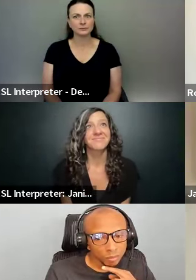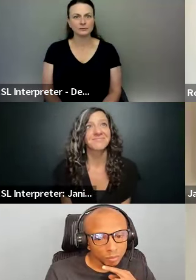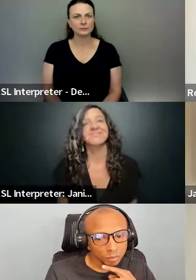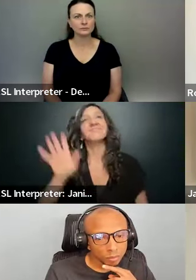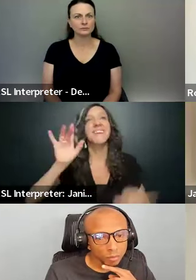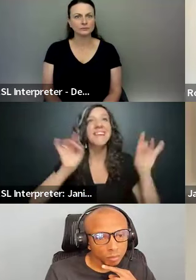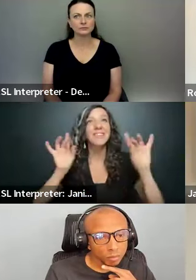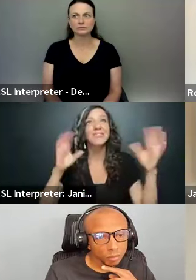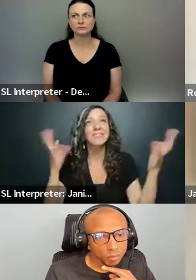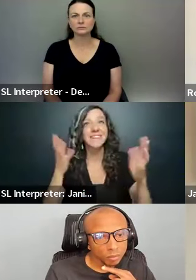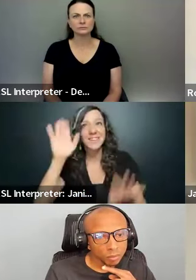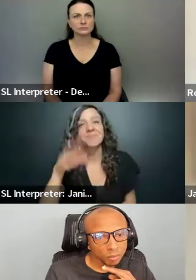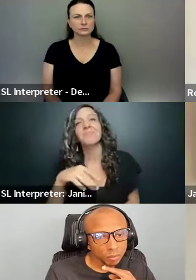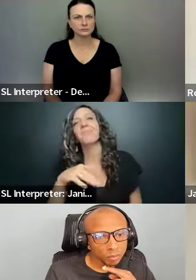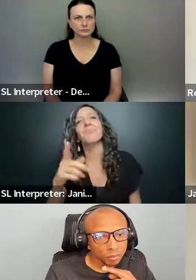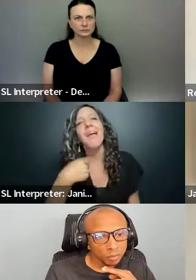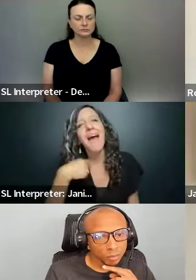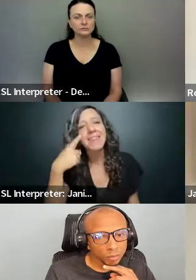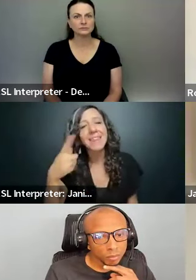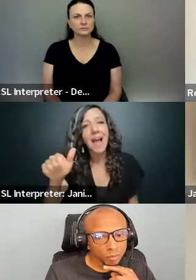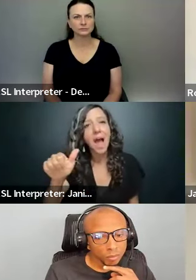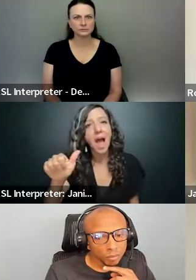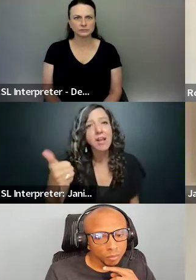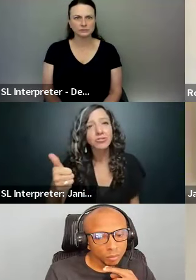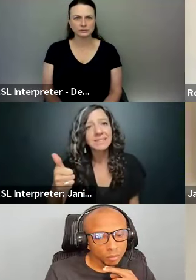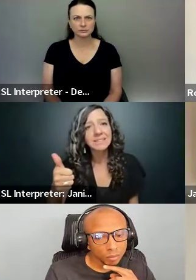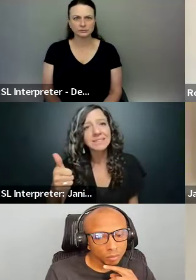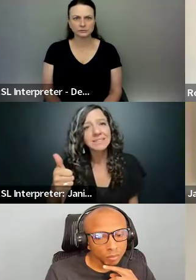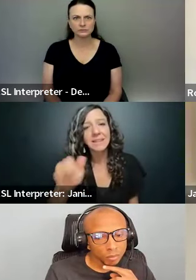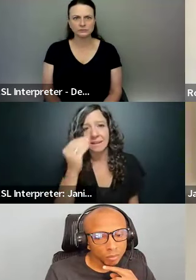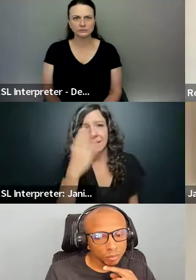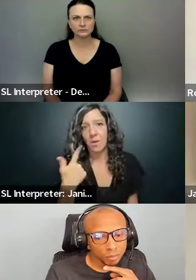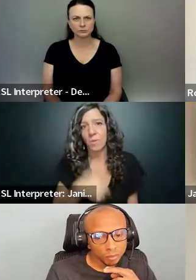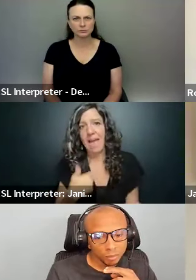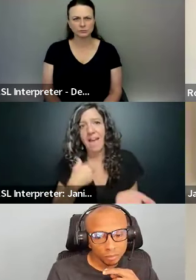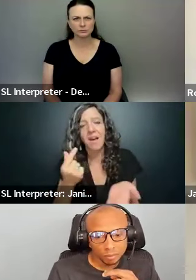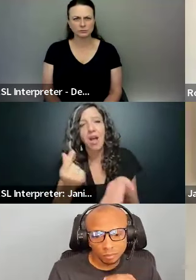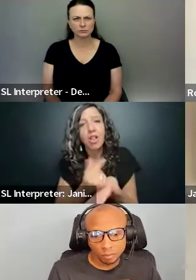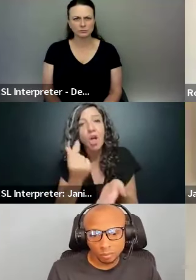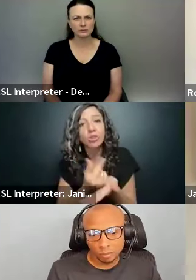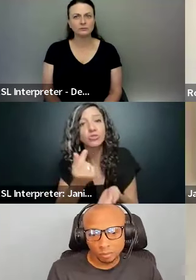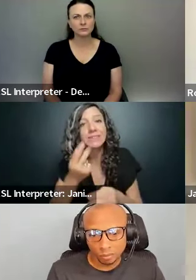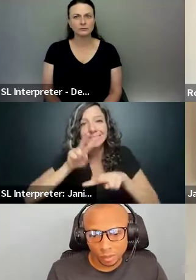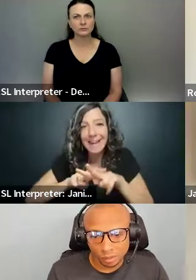Yeah, and I think Andres is actually in, because we have a glossary channel as well.